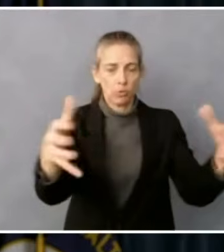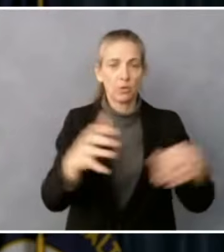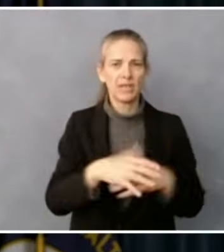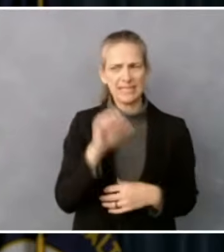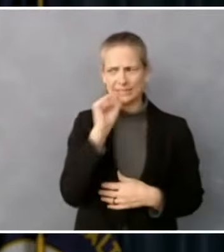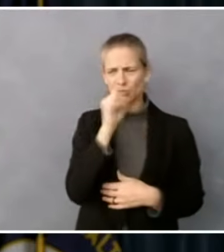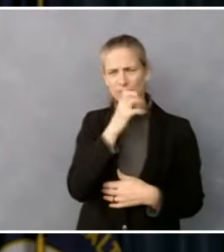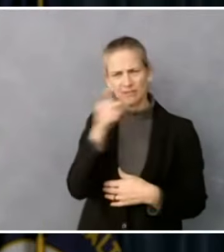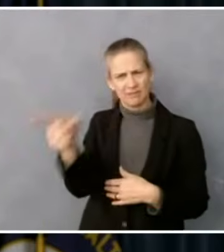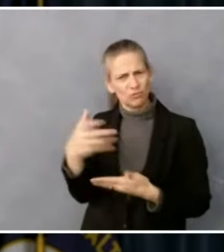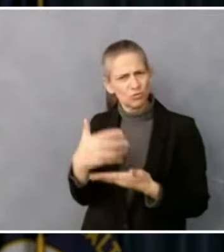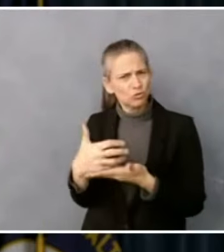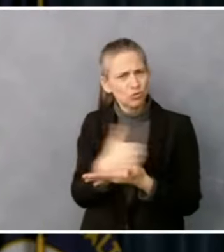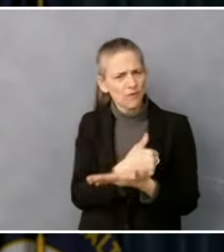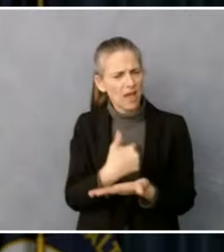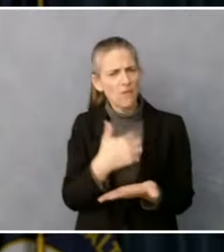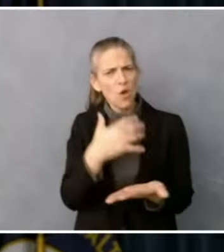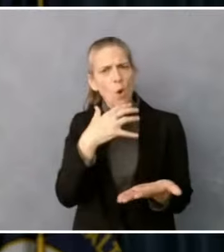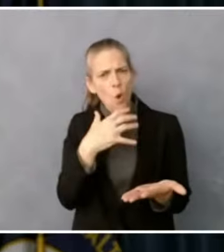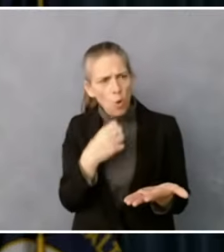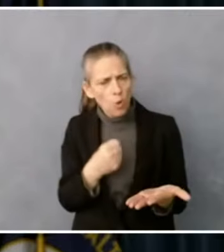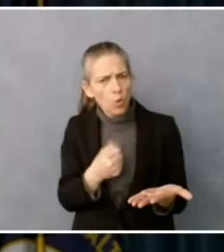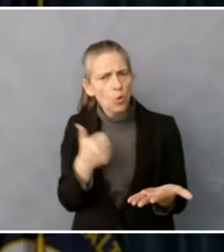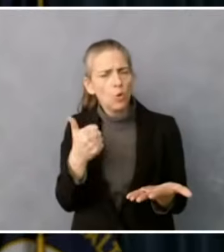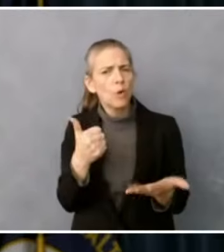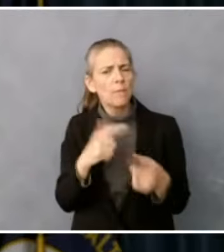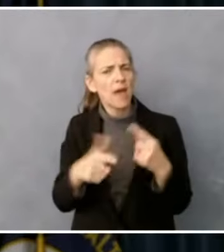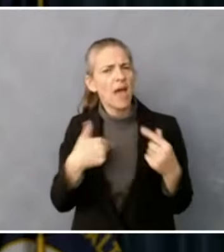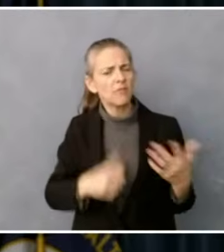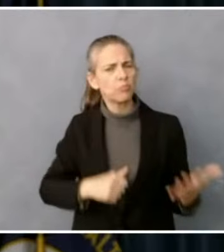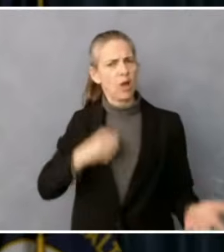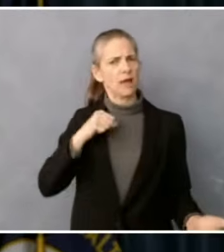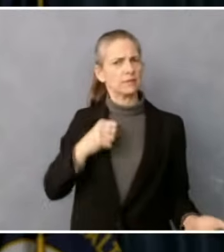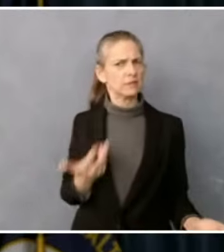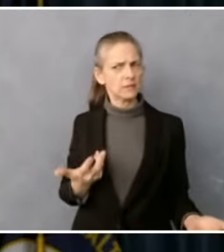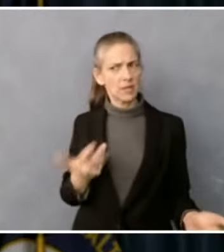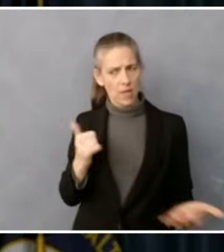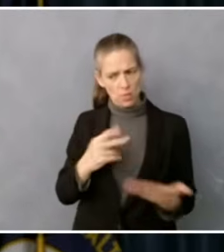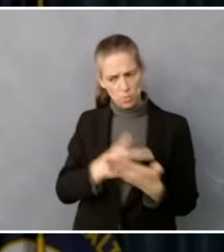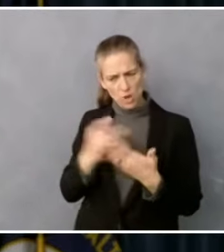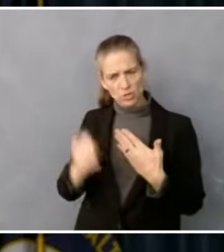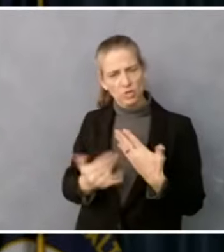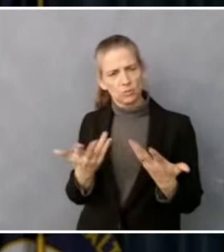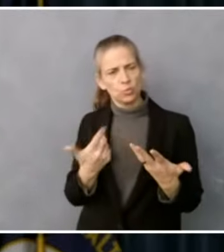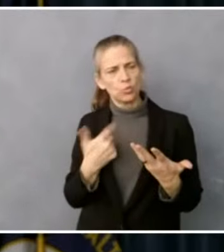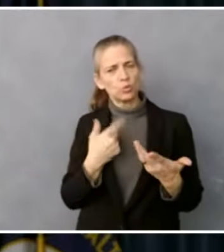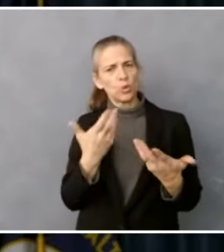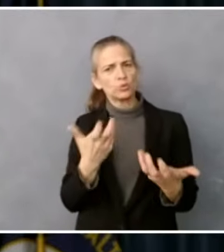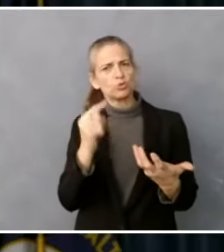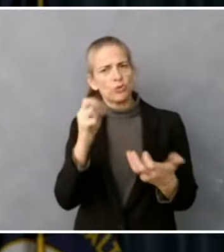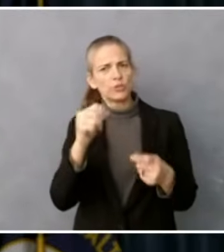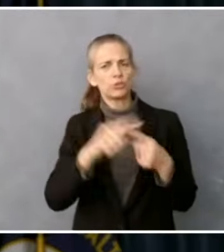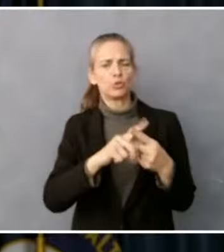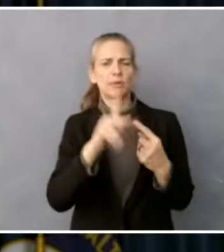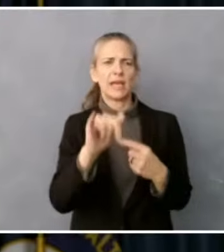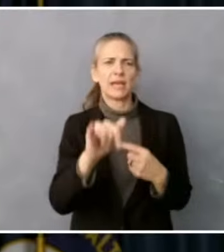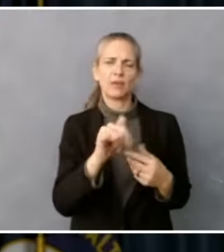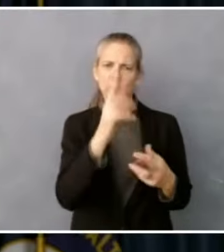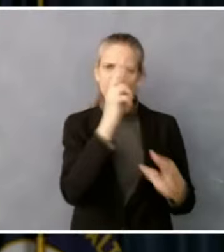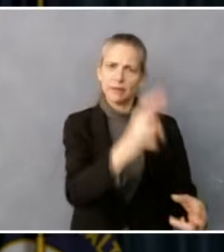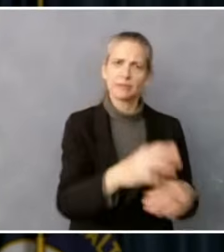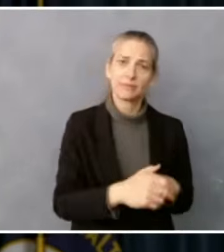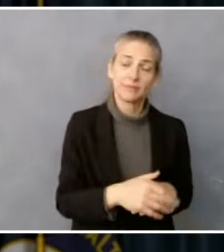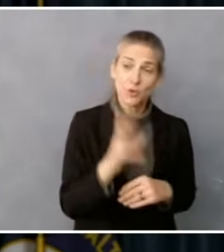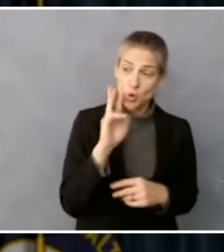age with dignity. This project will make sure we're treating these Kentuckians with the respect that they deserve. It's been a big week for Marshall County.